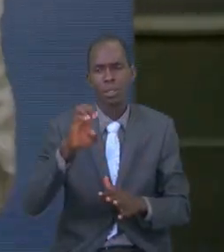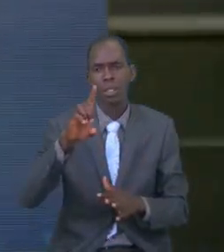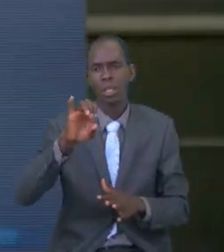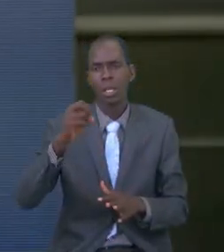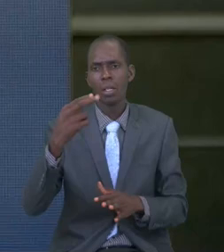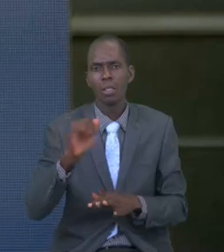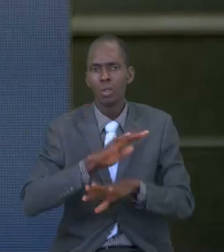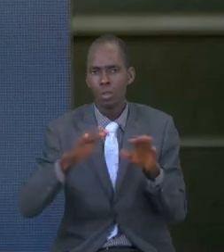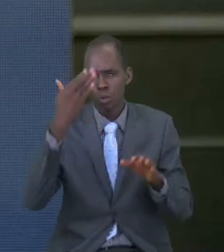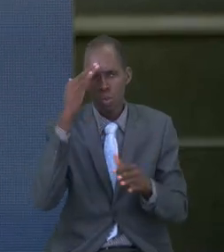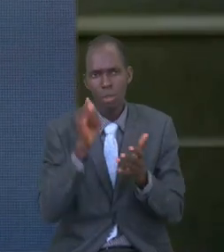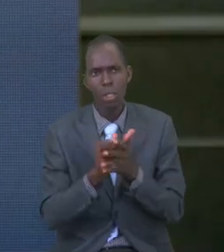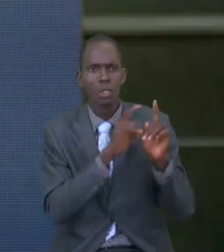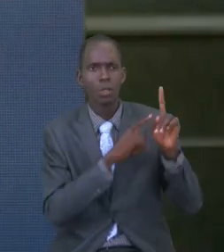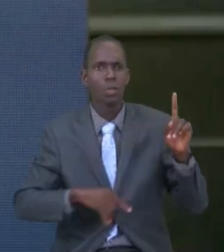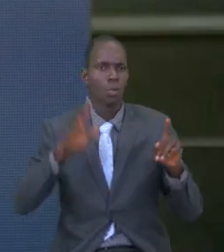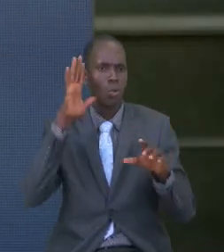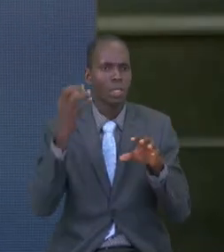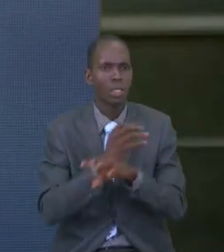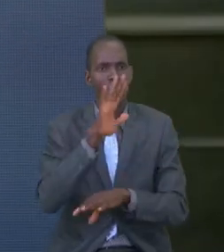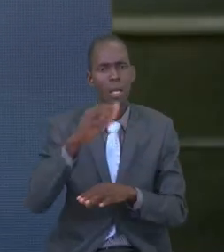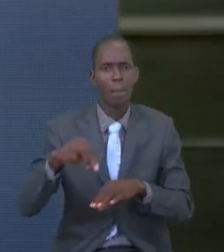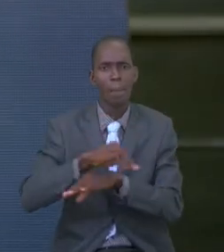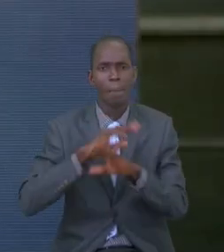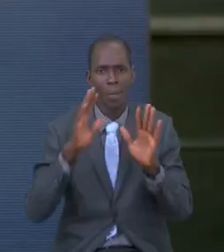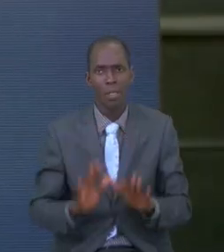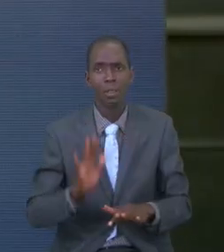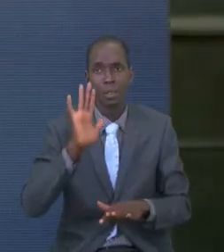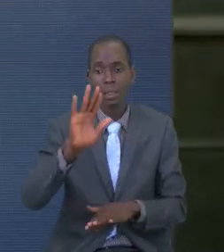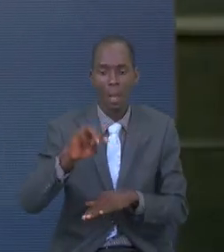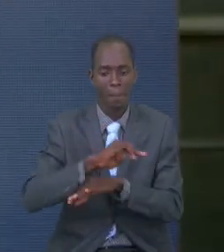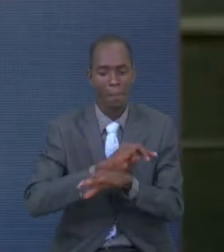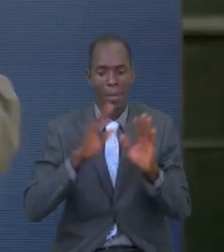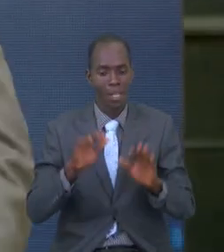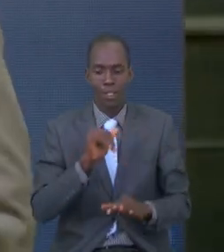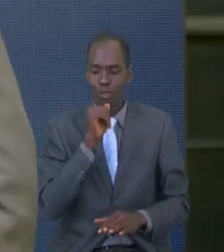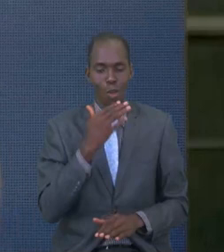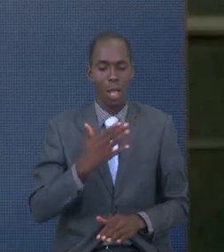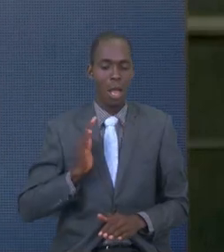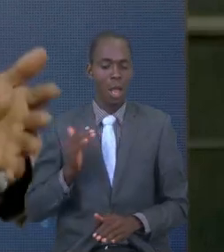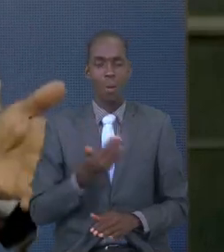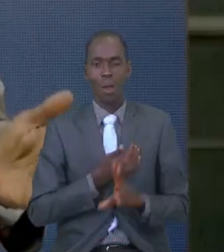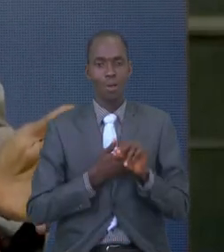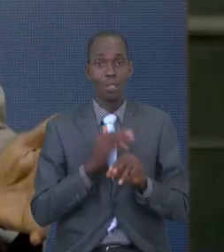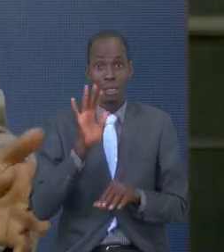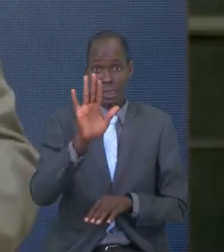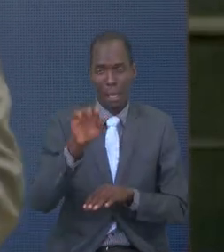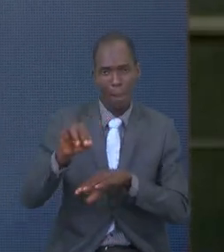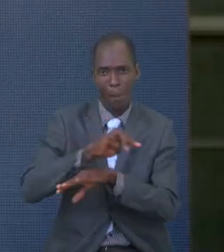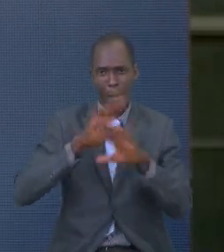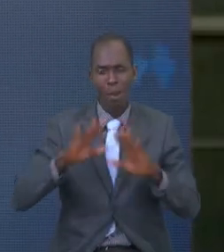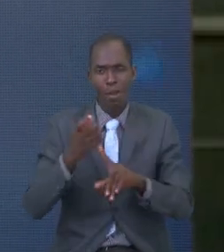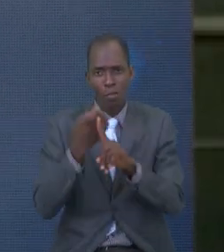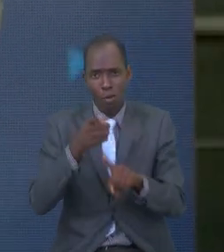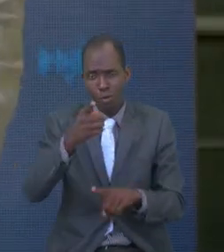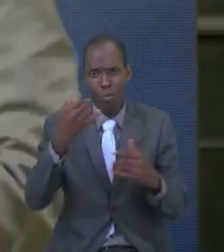will take away thy master, not our master, thy master from thy head today?